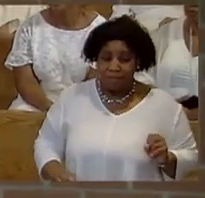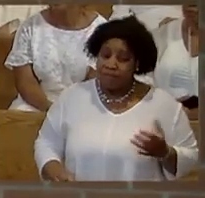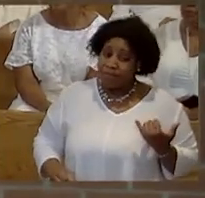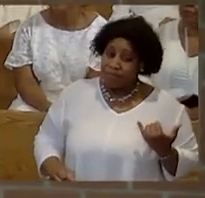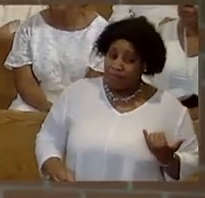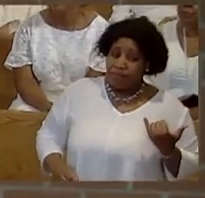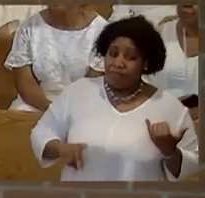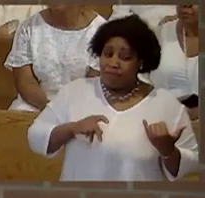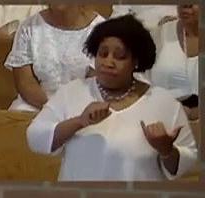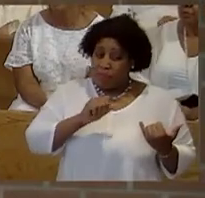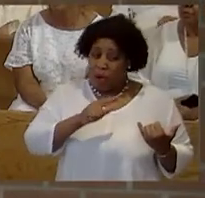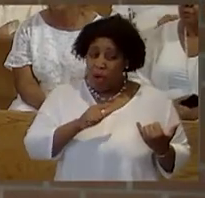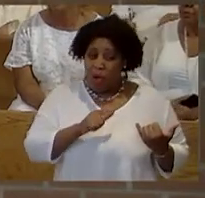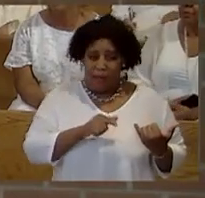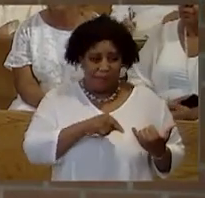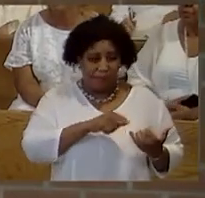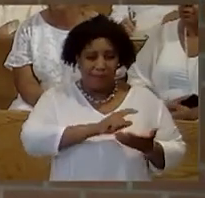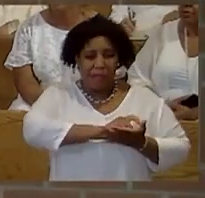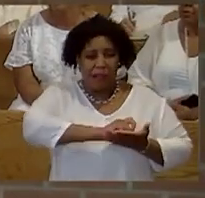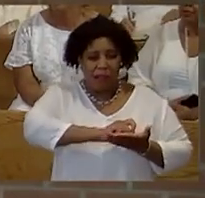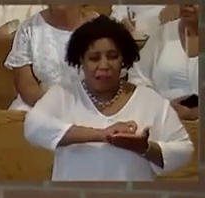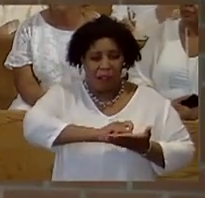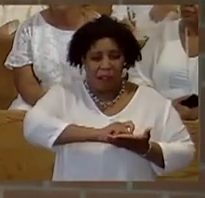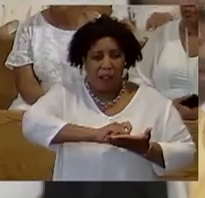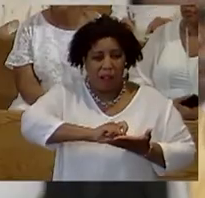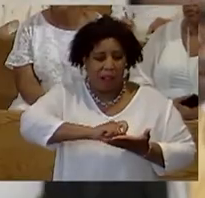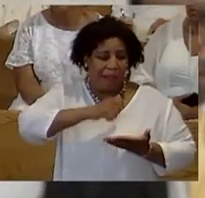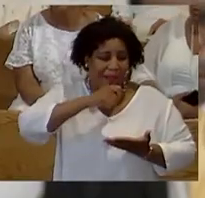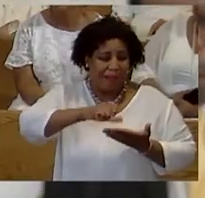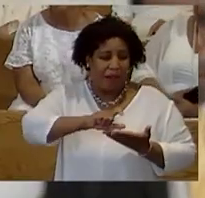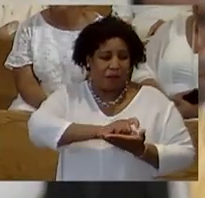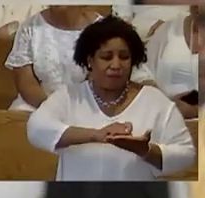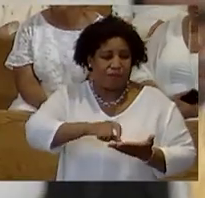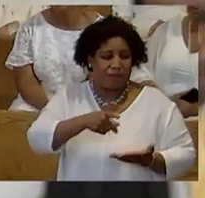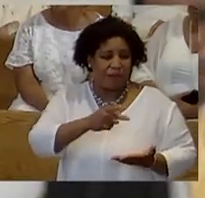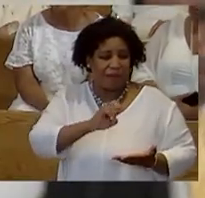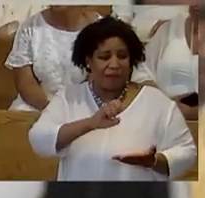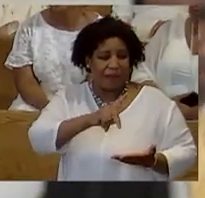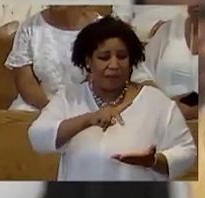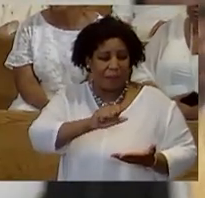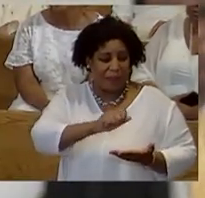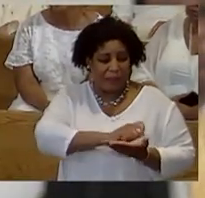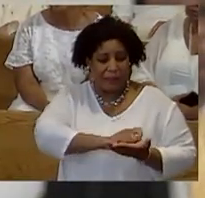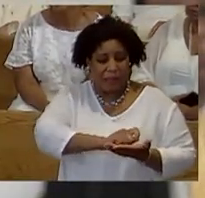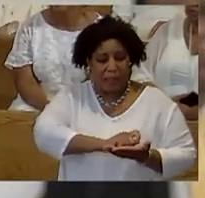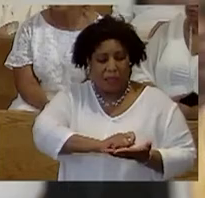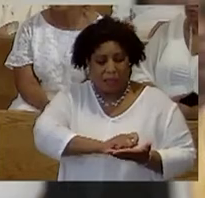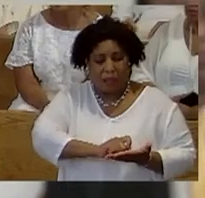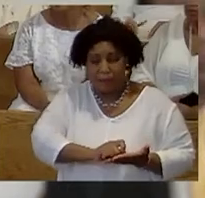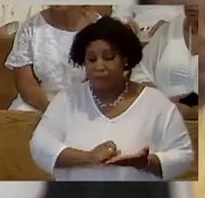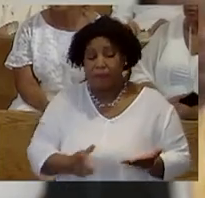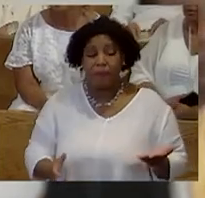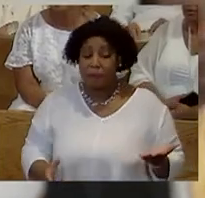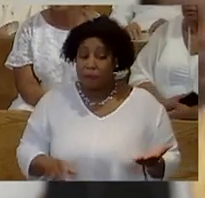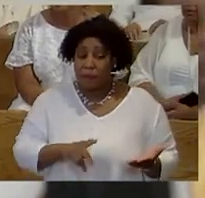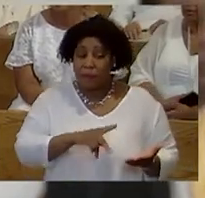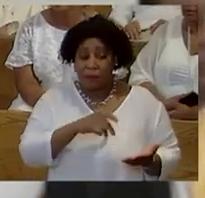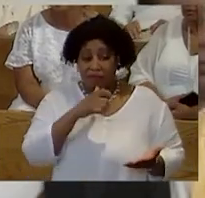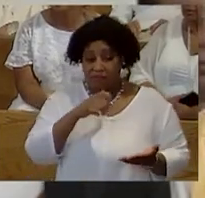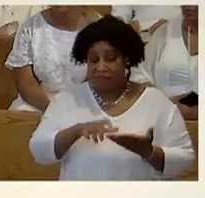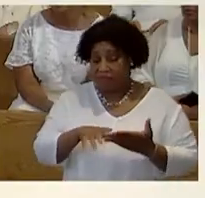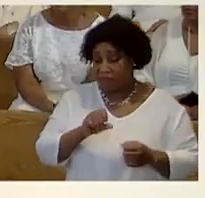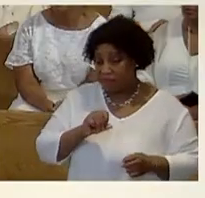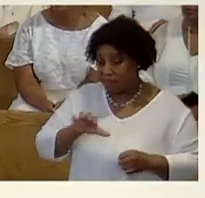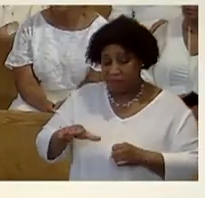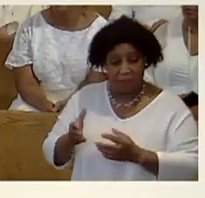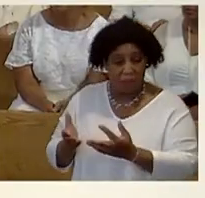find Paul writing a letter or penning this letter in the Philippian writing in which we have, that he sends this letter